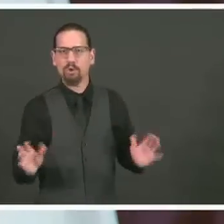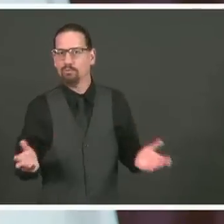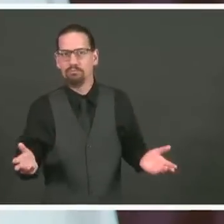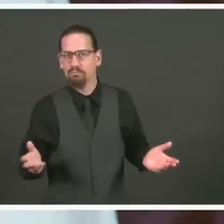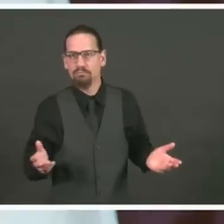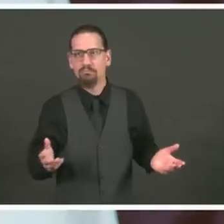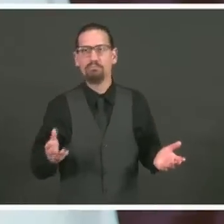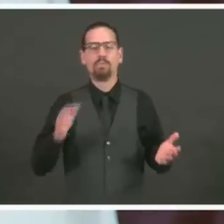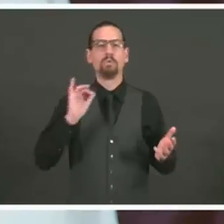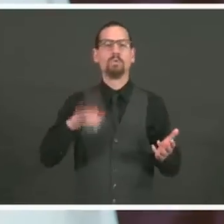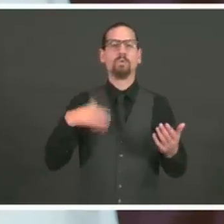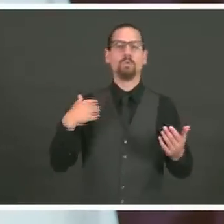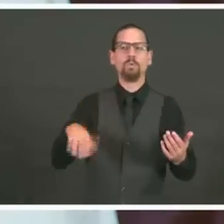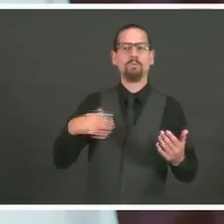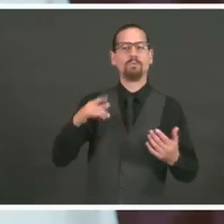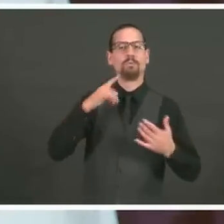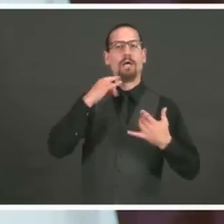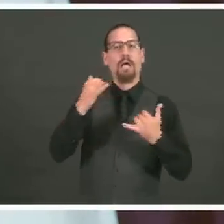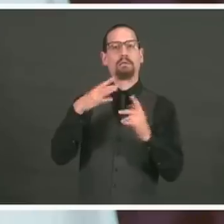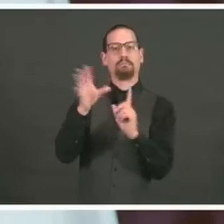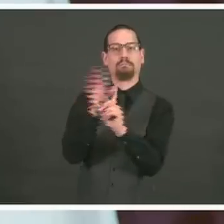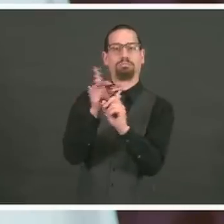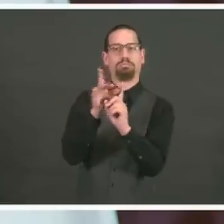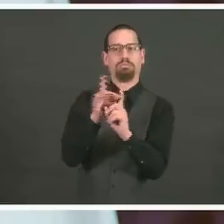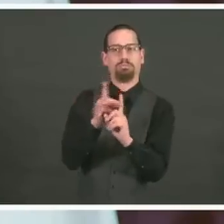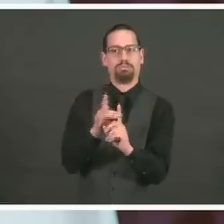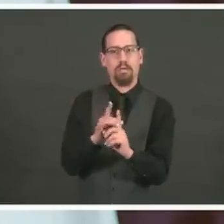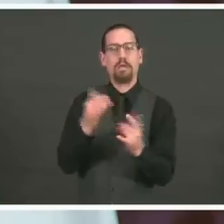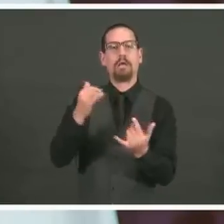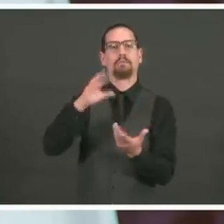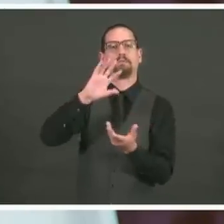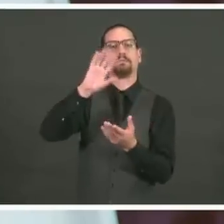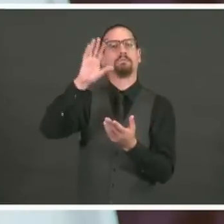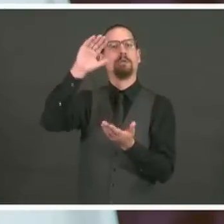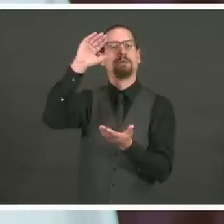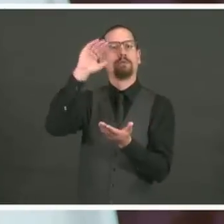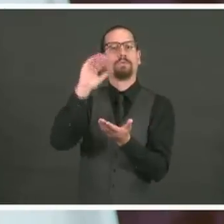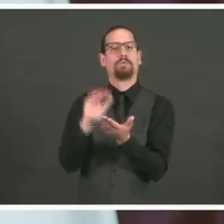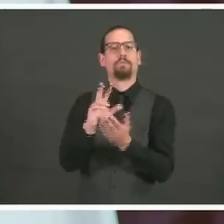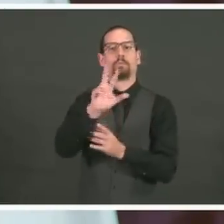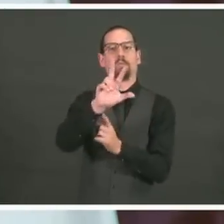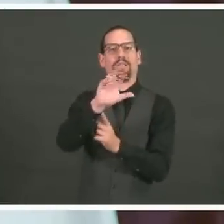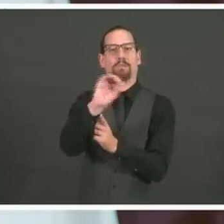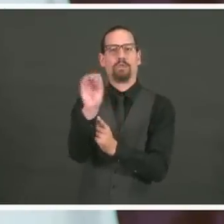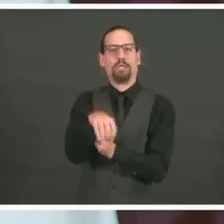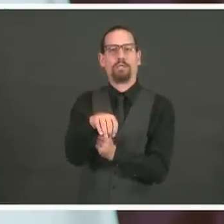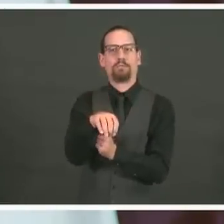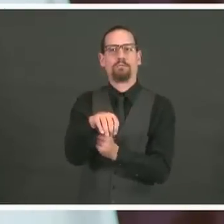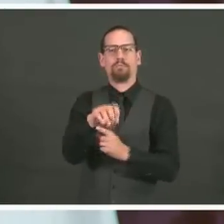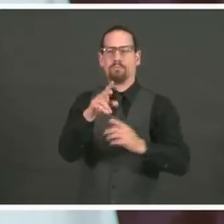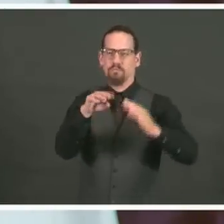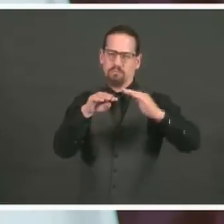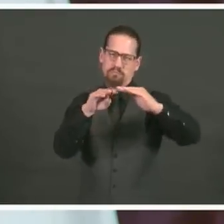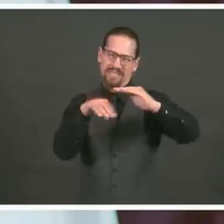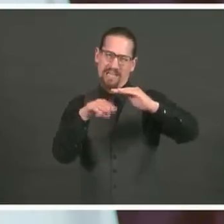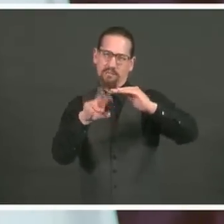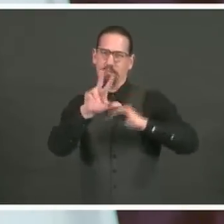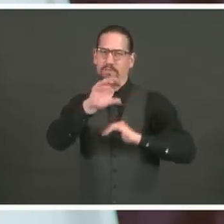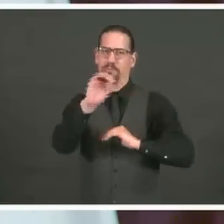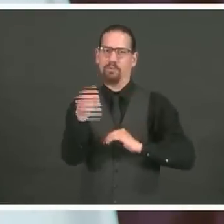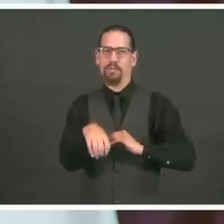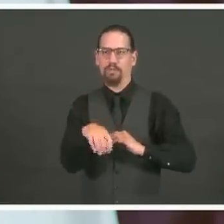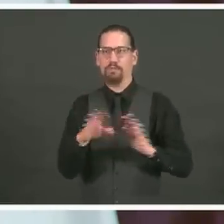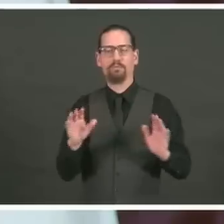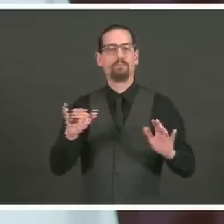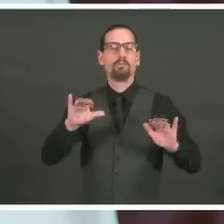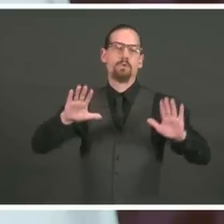3% since we started phase 3. That's excellent. Just as a reminder, you know, Dr.